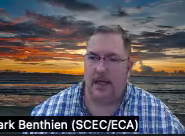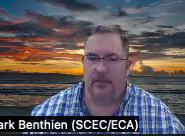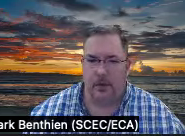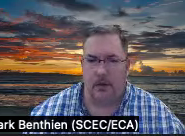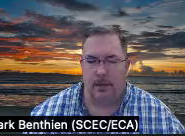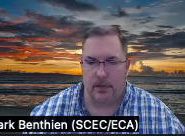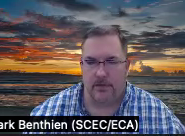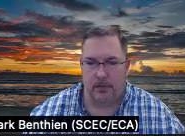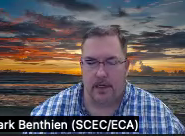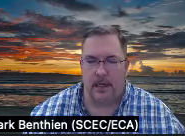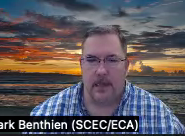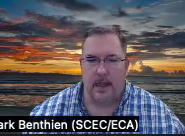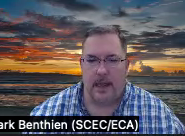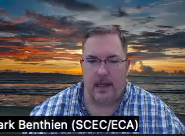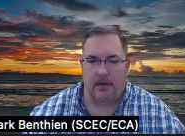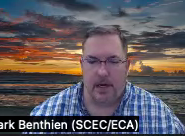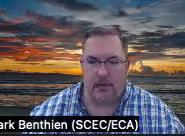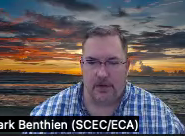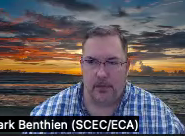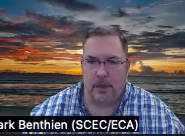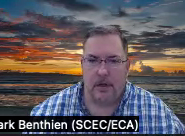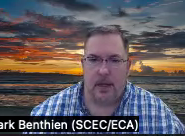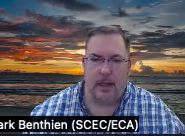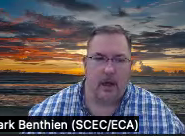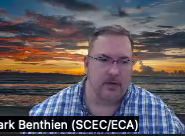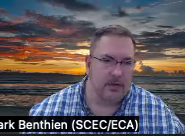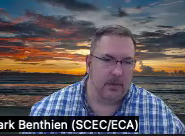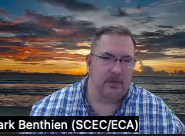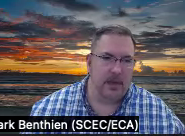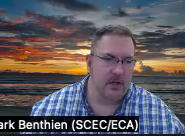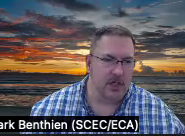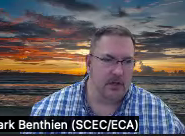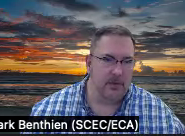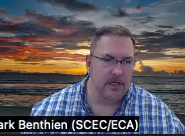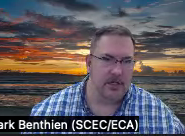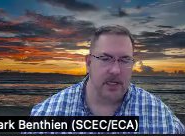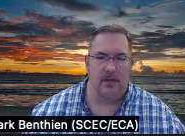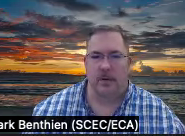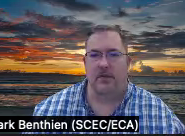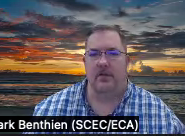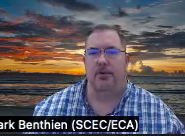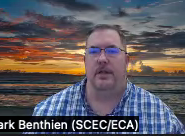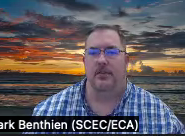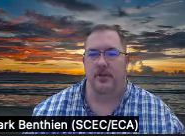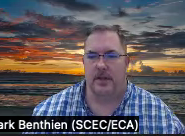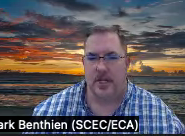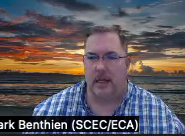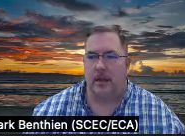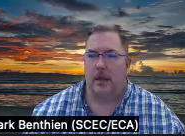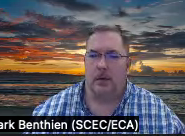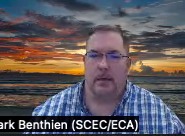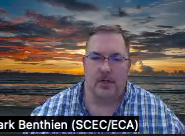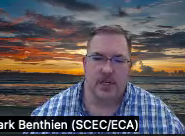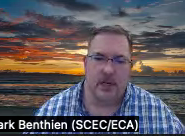that have been asked will also be added there too. And also some of the additional information that some of you have put into the